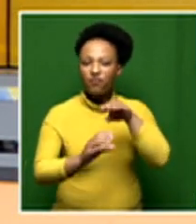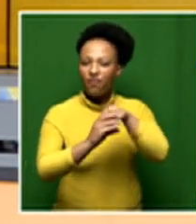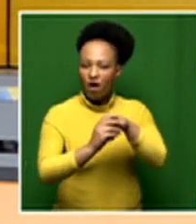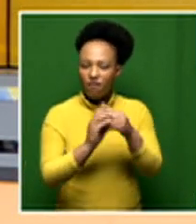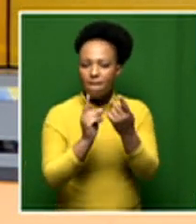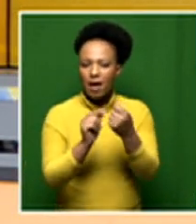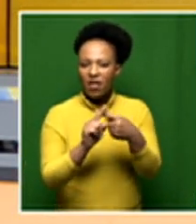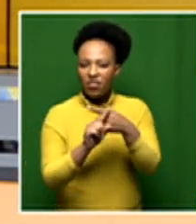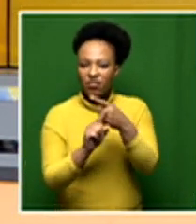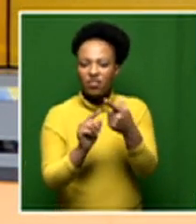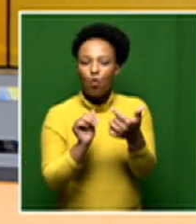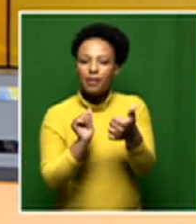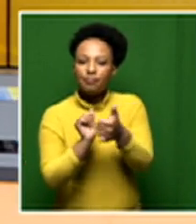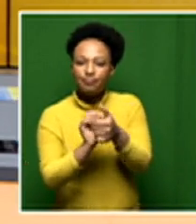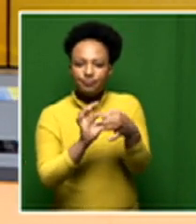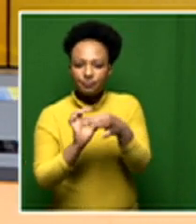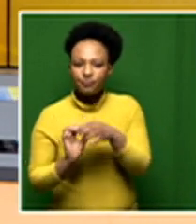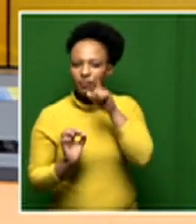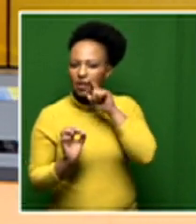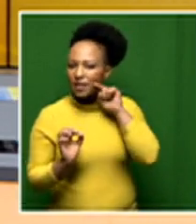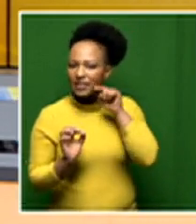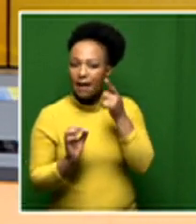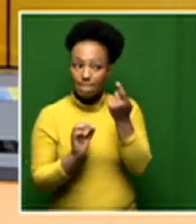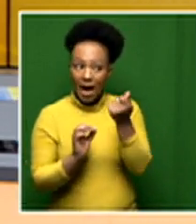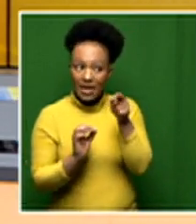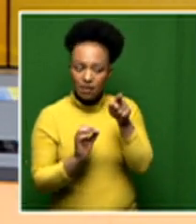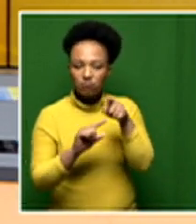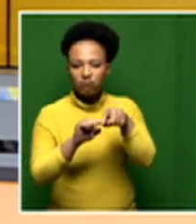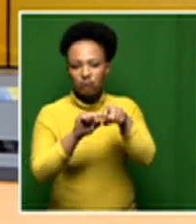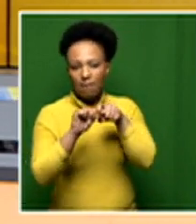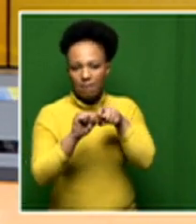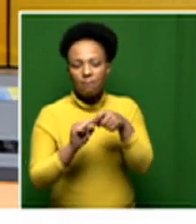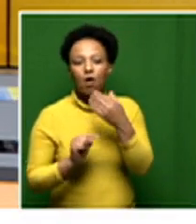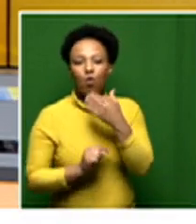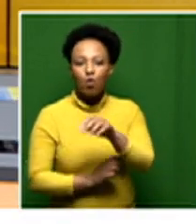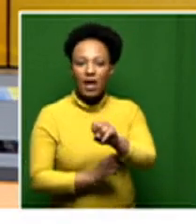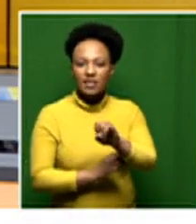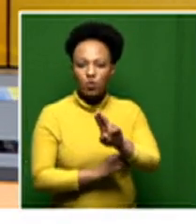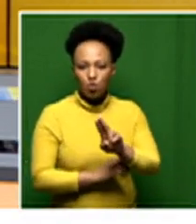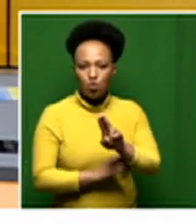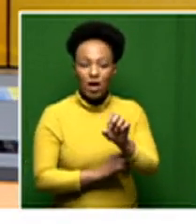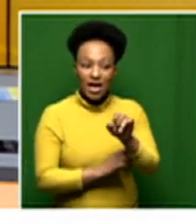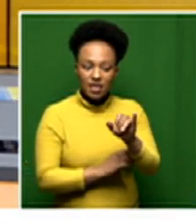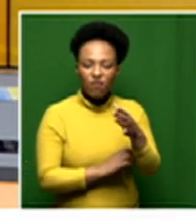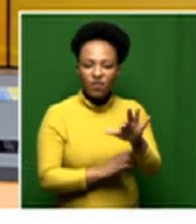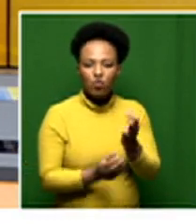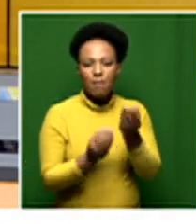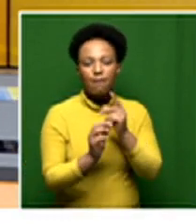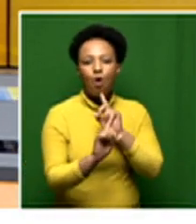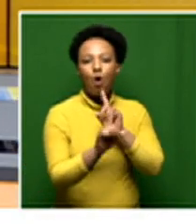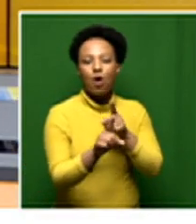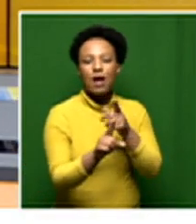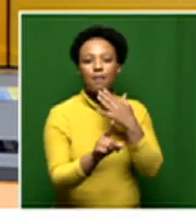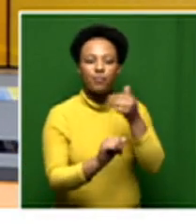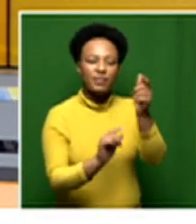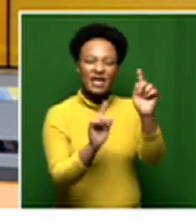Health Minister Dr. Zweli Mkhize, has been frozen by the Special Investigating Unit. Now, the SIU was granted the preservation order by the